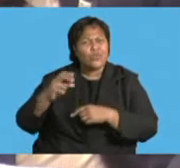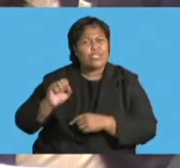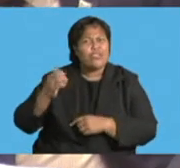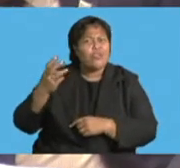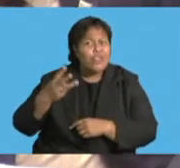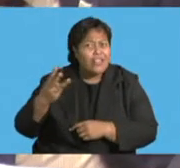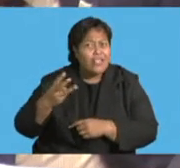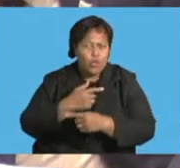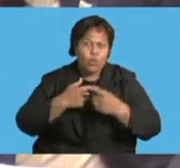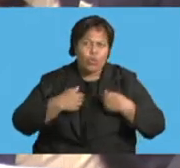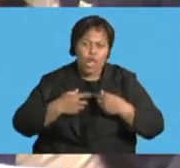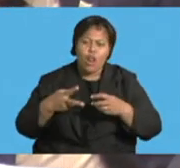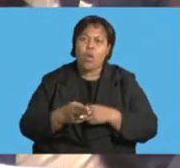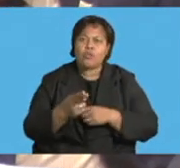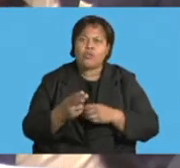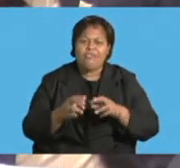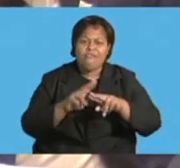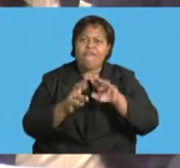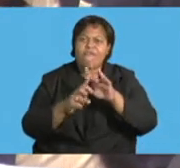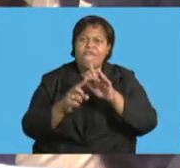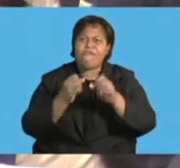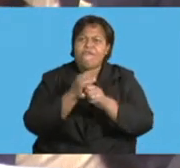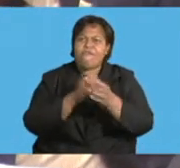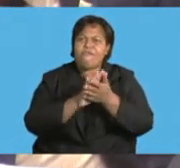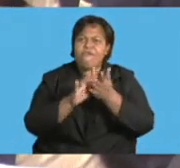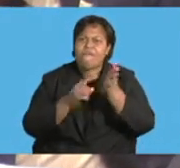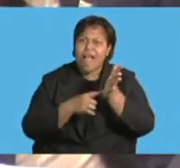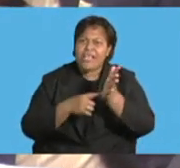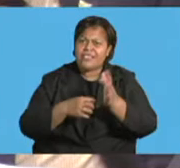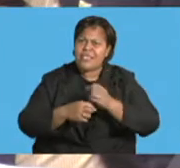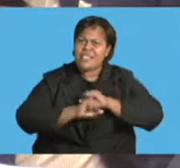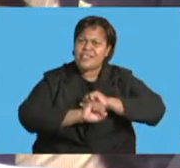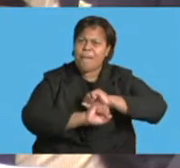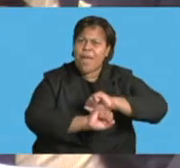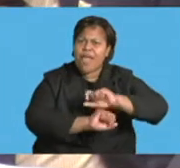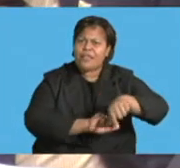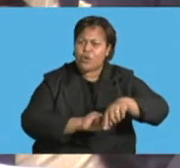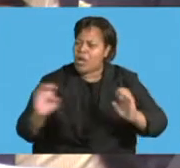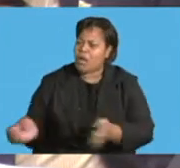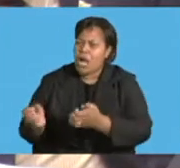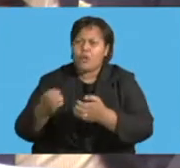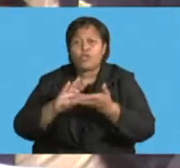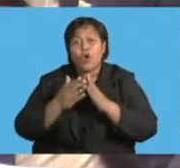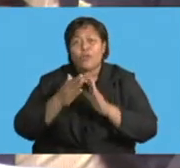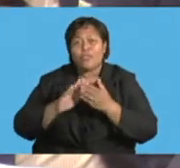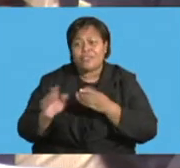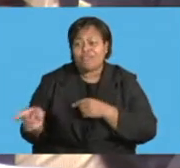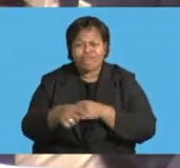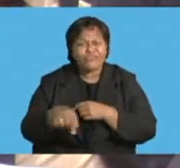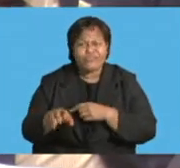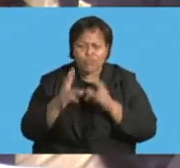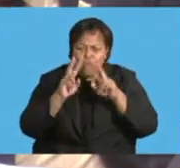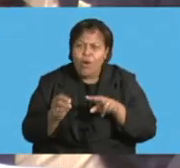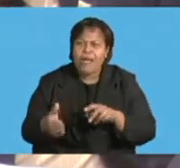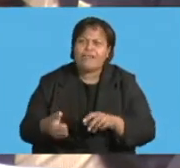campaign, in which we encouraged communities to be able to look after the environment, the sanitation, and also ensure that crucibles